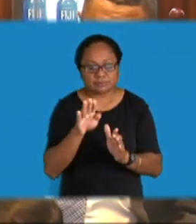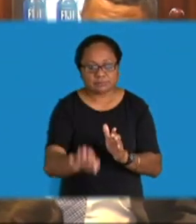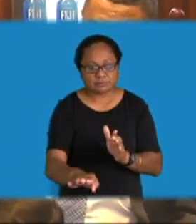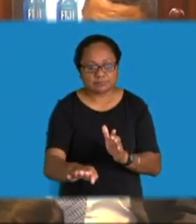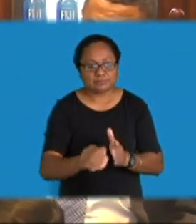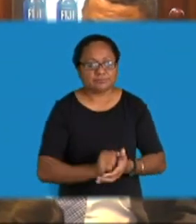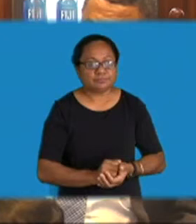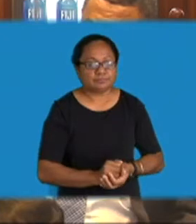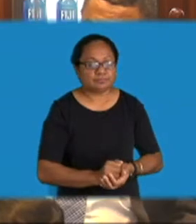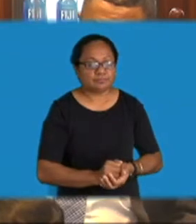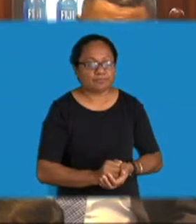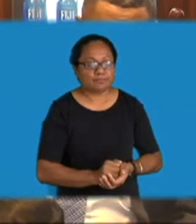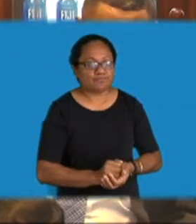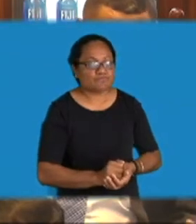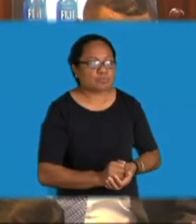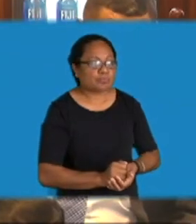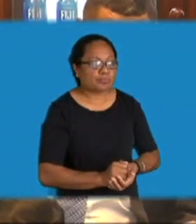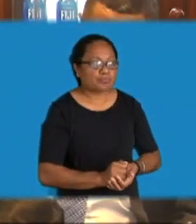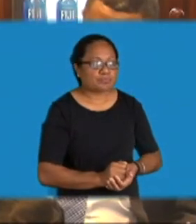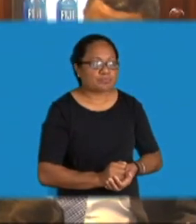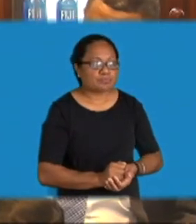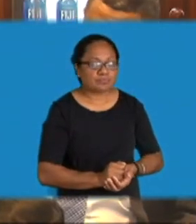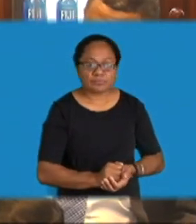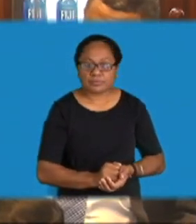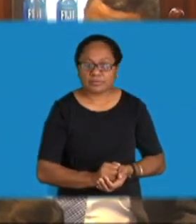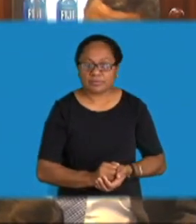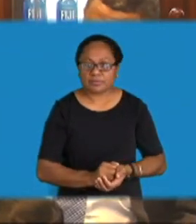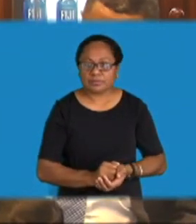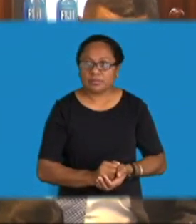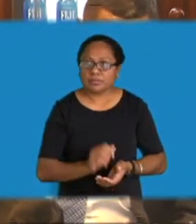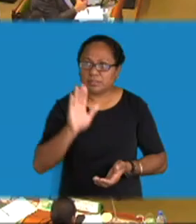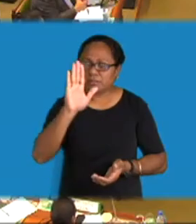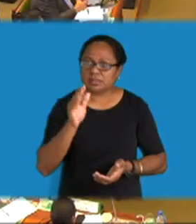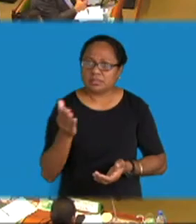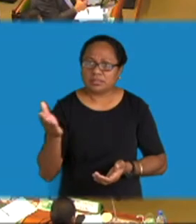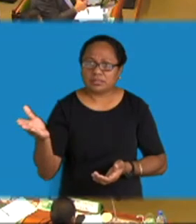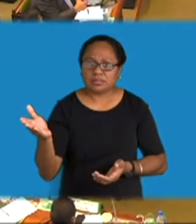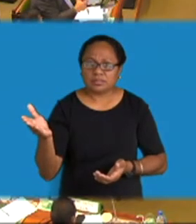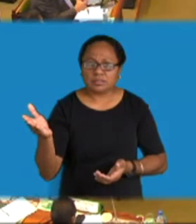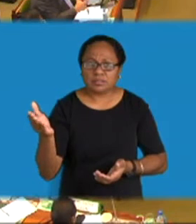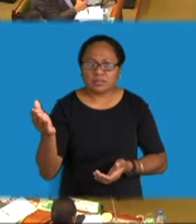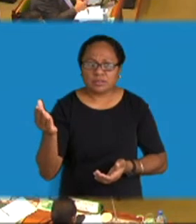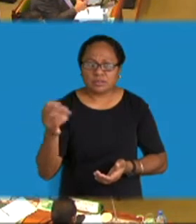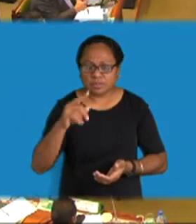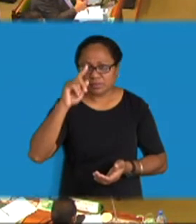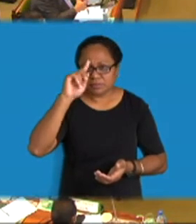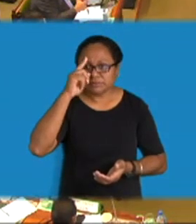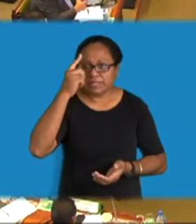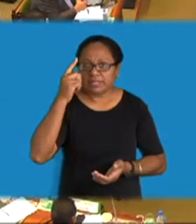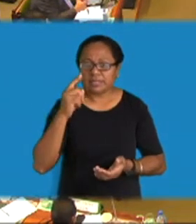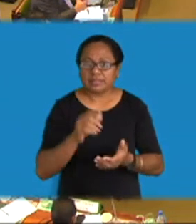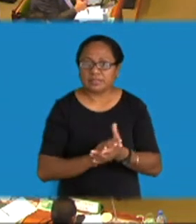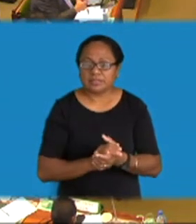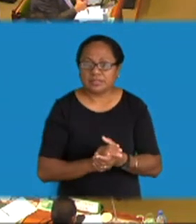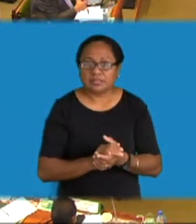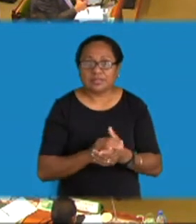Madam Speaker, please give us direction in this respect. We understand when matters are before the Public Accounts